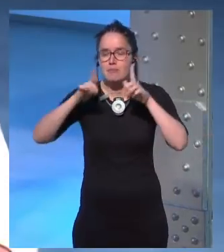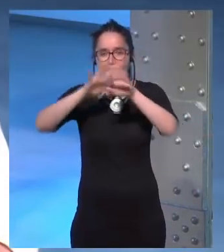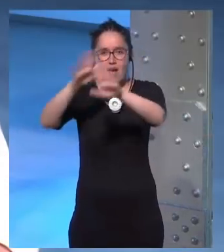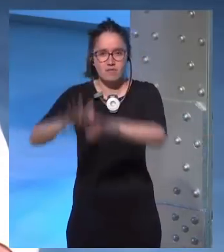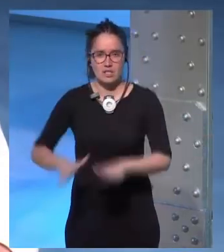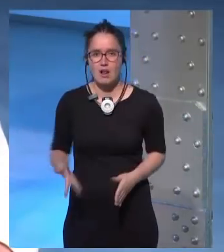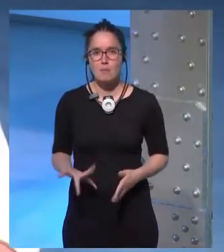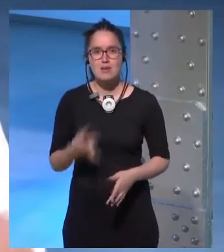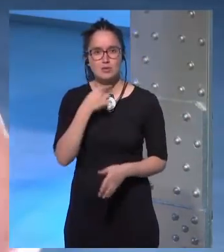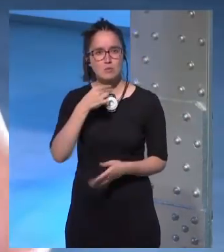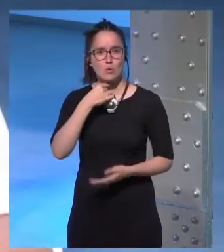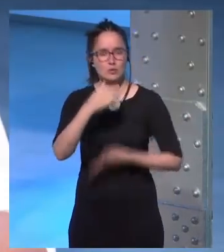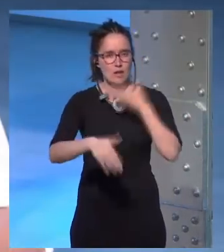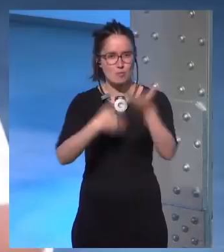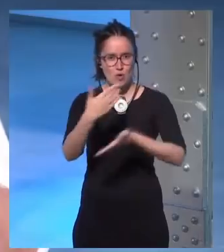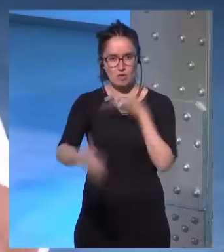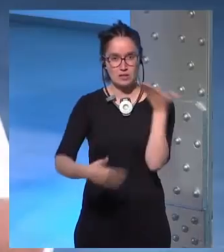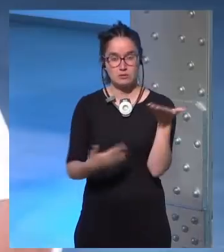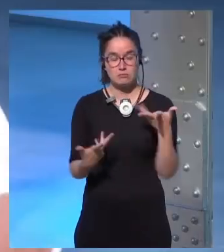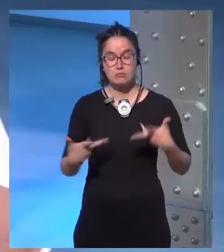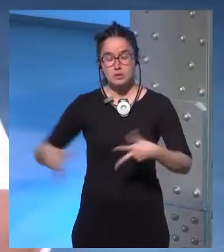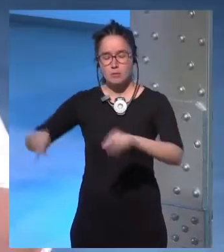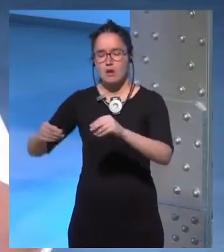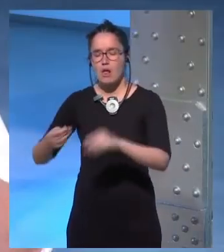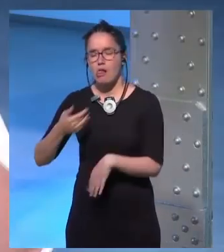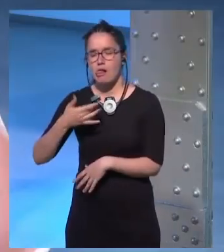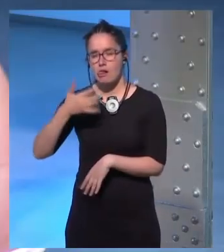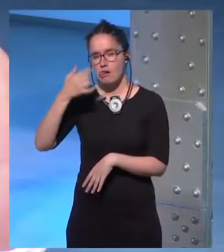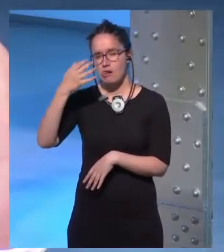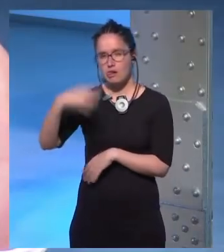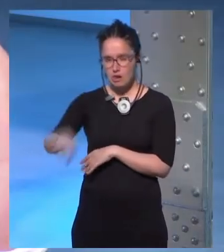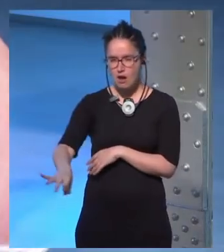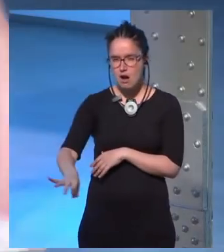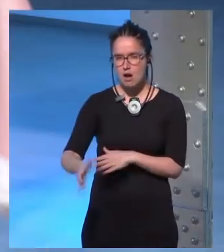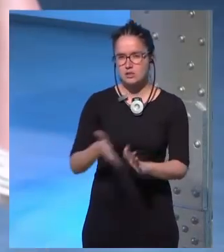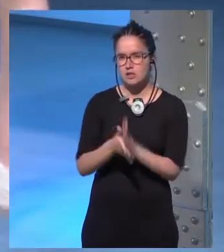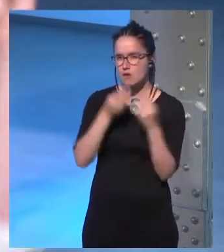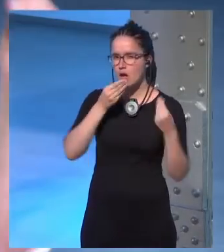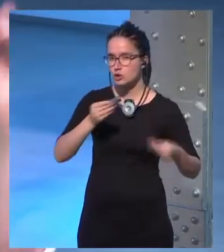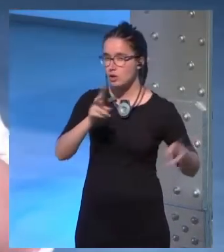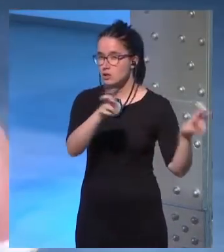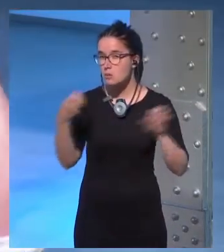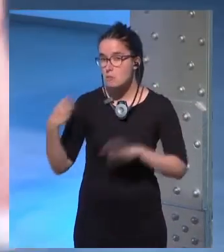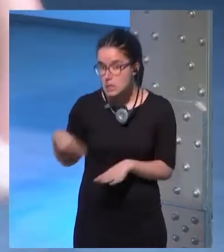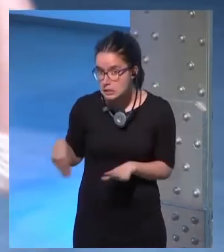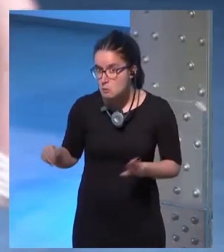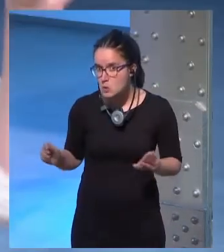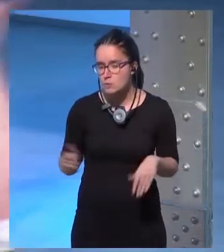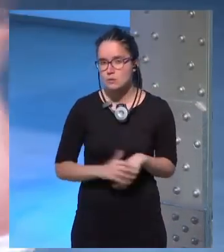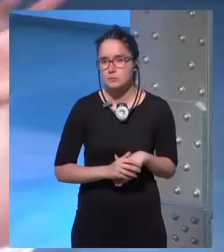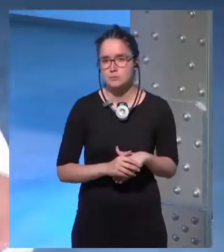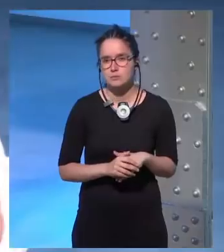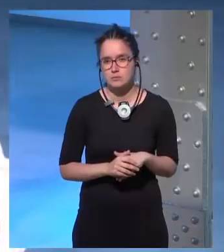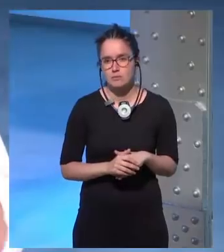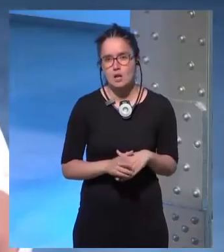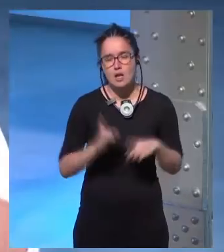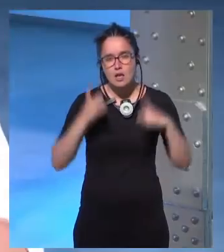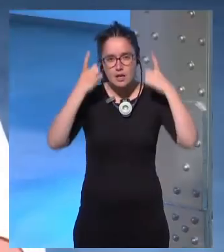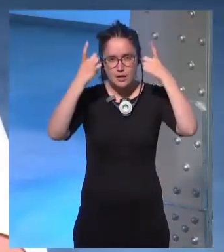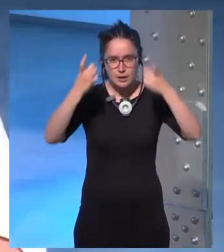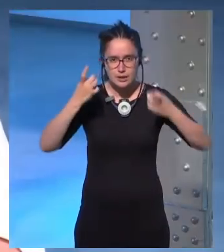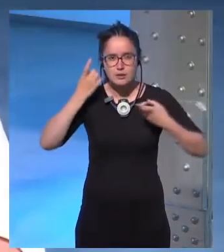process. Is figuring out what a story is about. And sometimes, you know, I try to make outlines, but they tend to be very broad